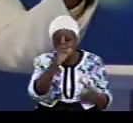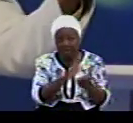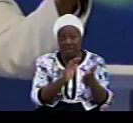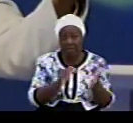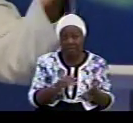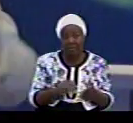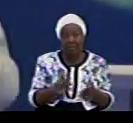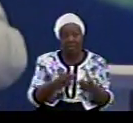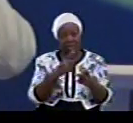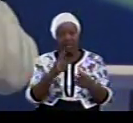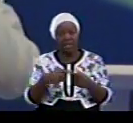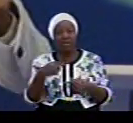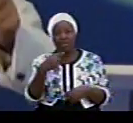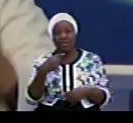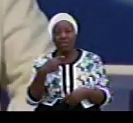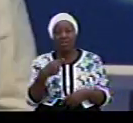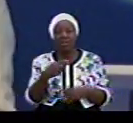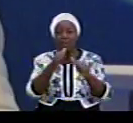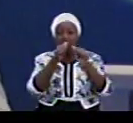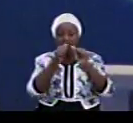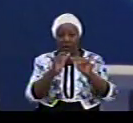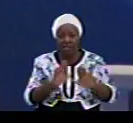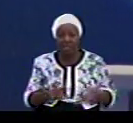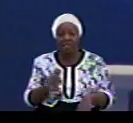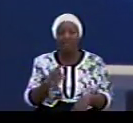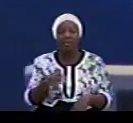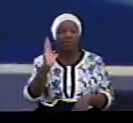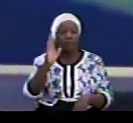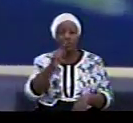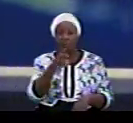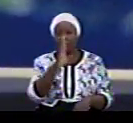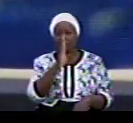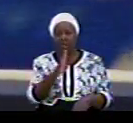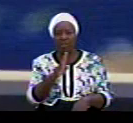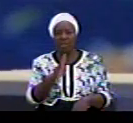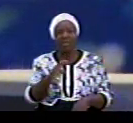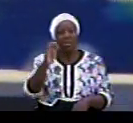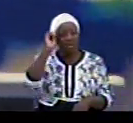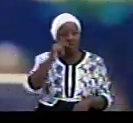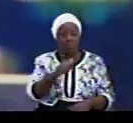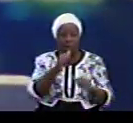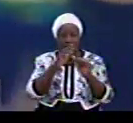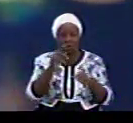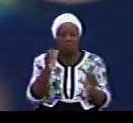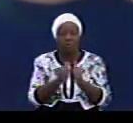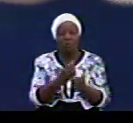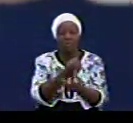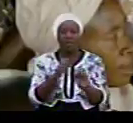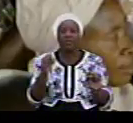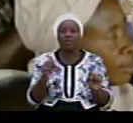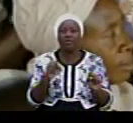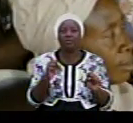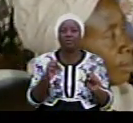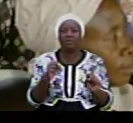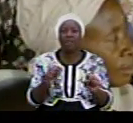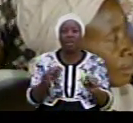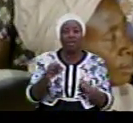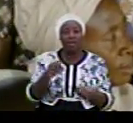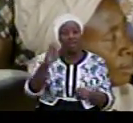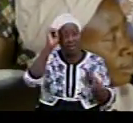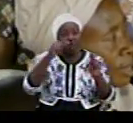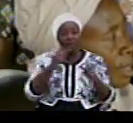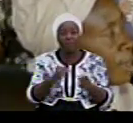Then he said, blessed will you be. He will bless you with salvation. He will bless you